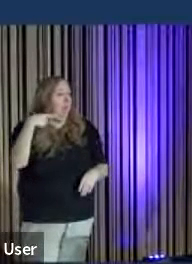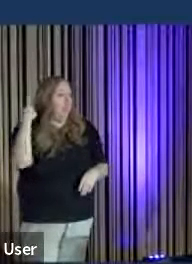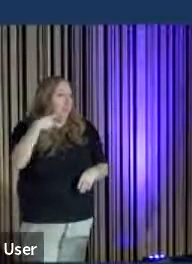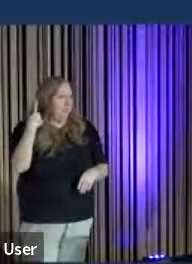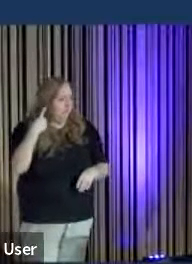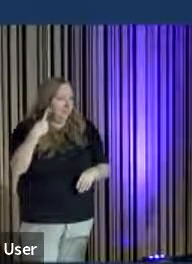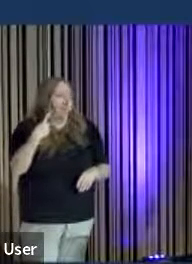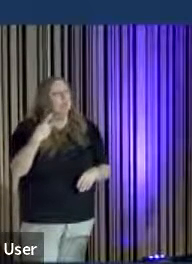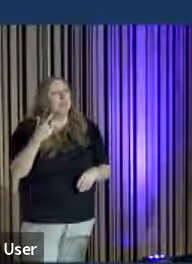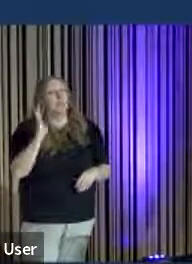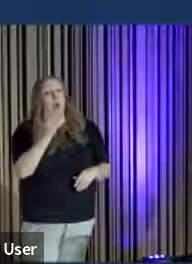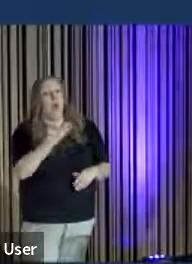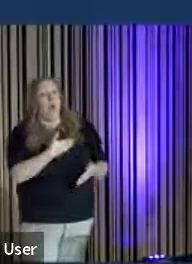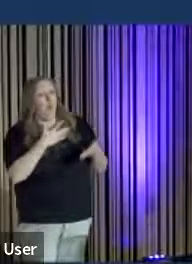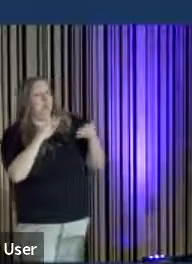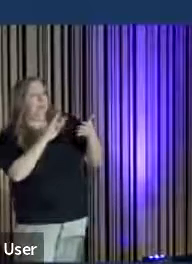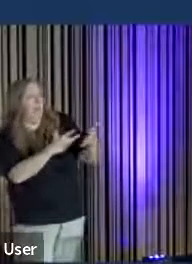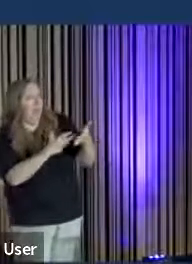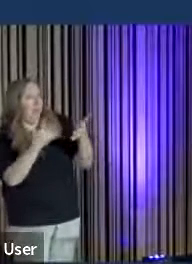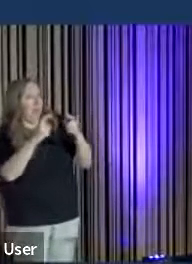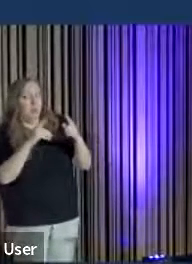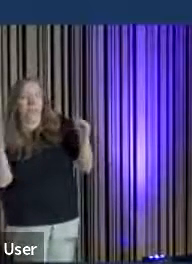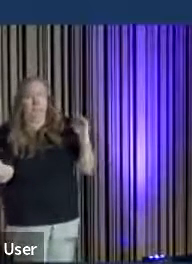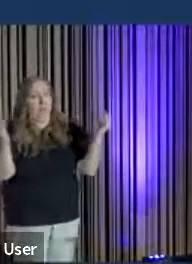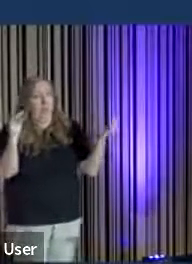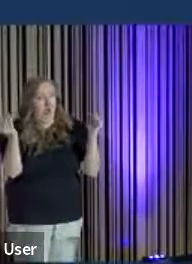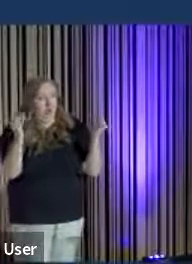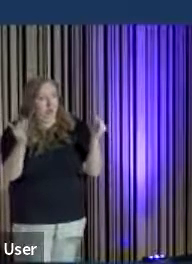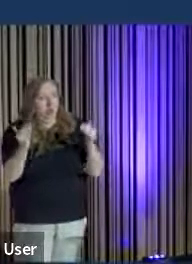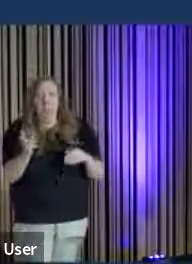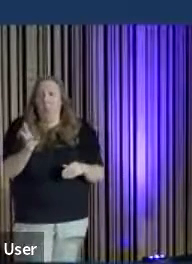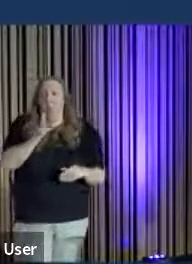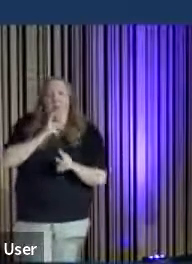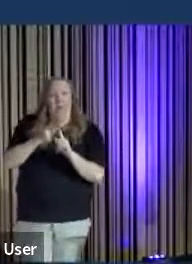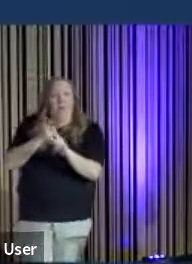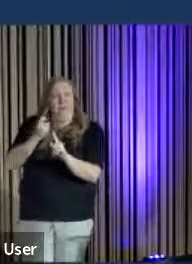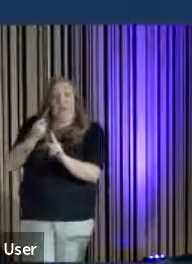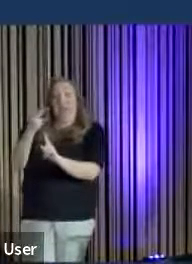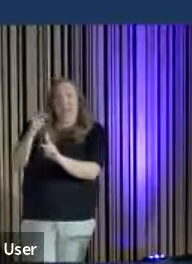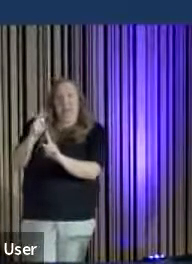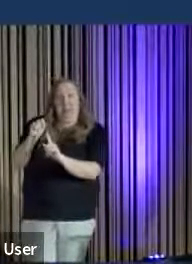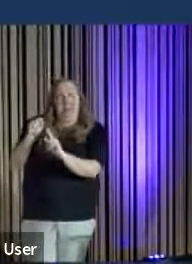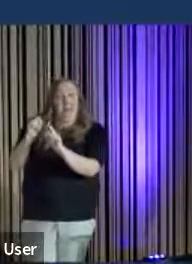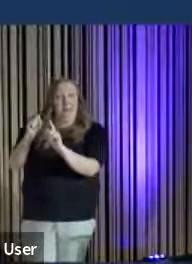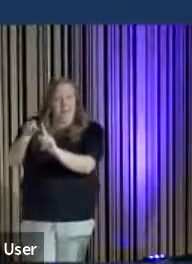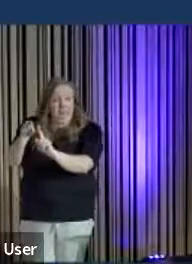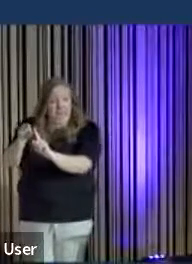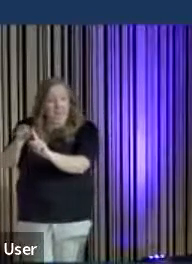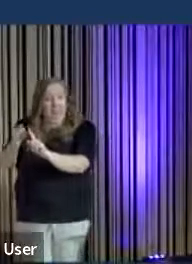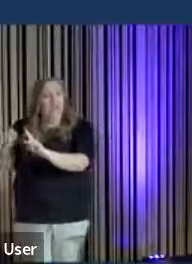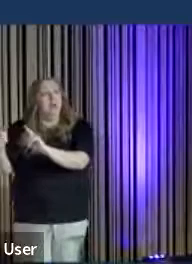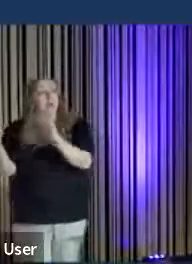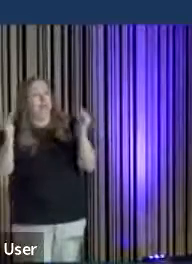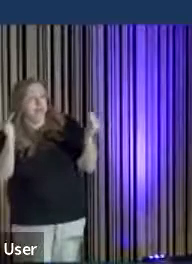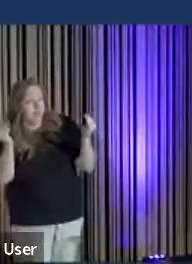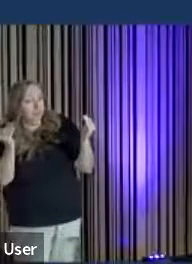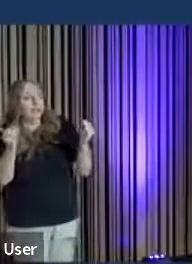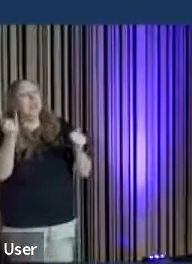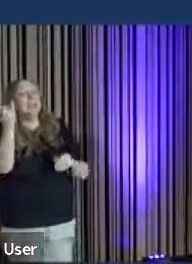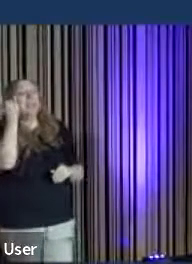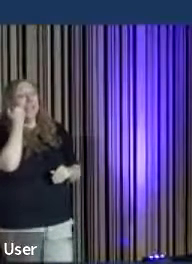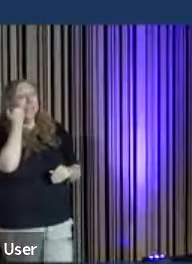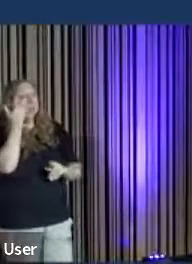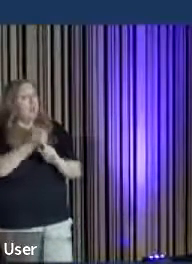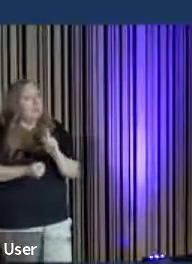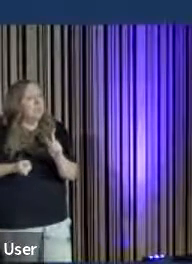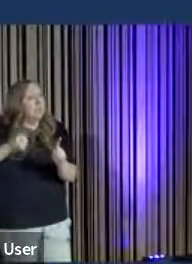to look at was whether acidification has impacted the process of calcification of a group of organisms